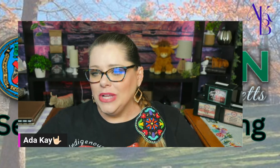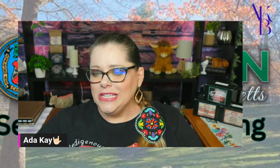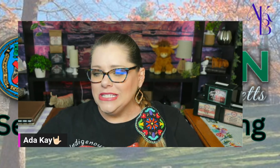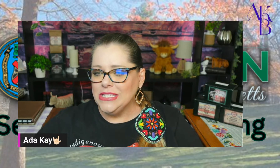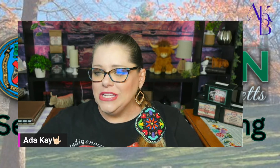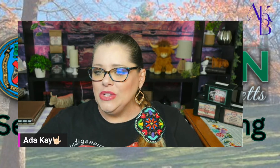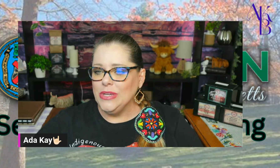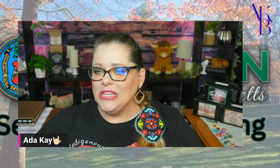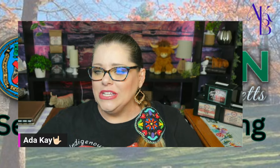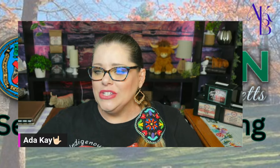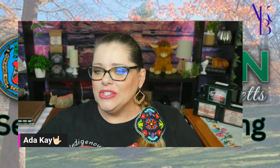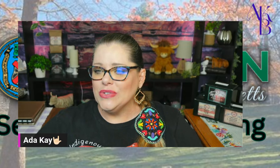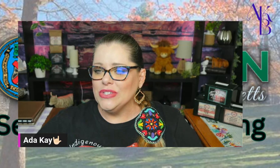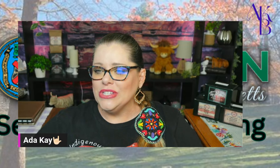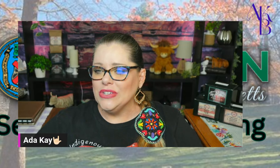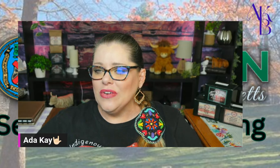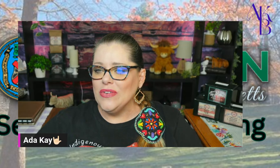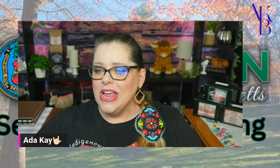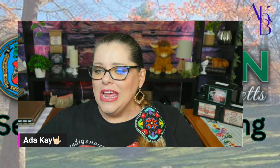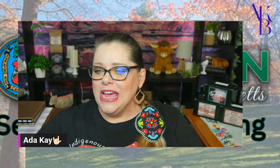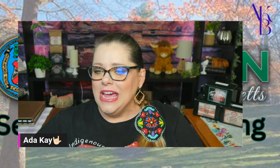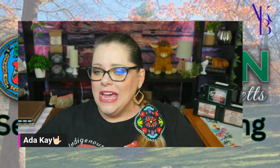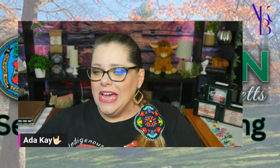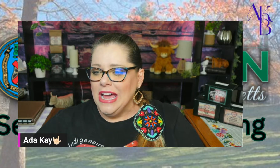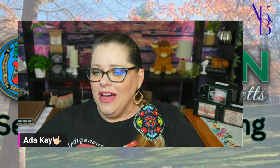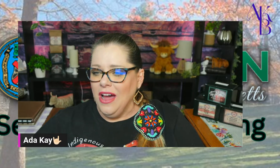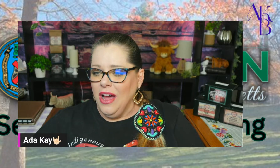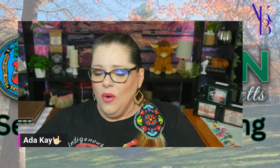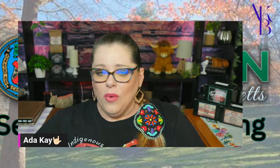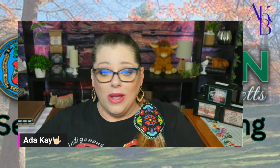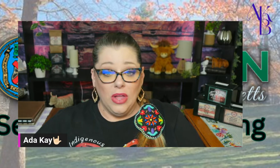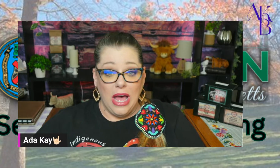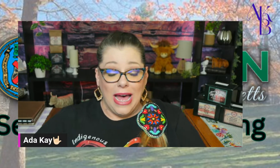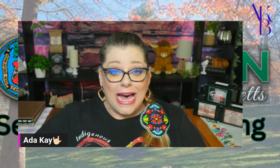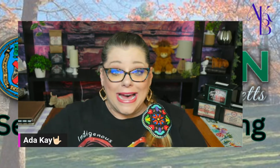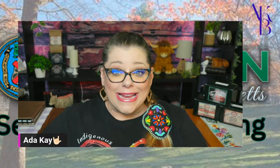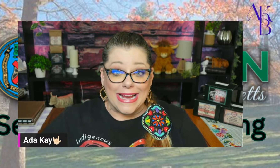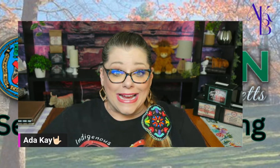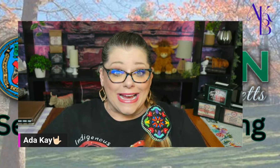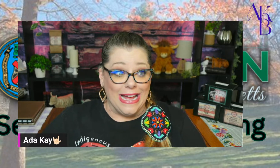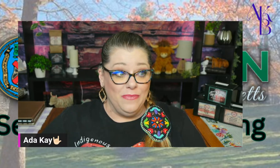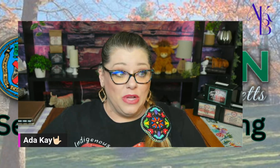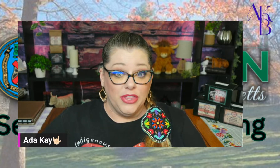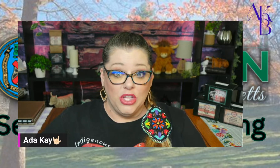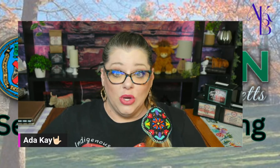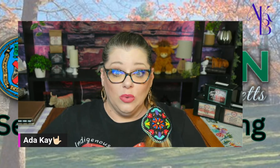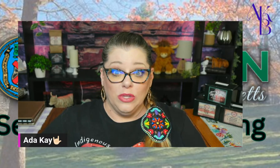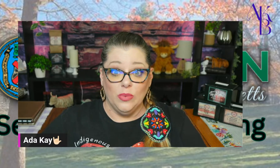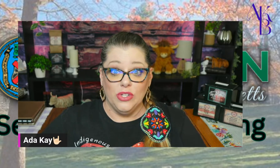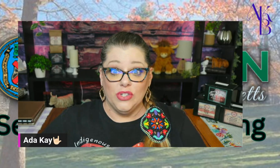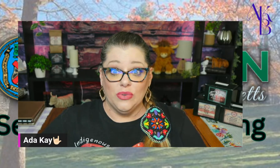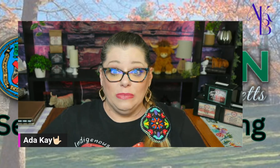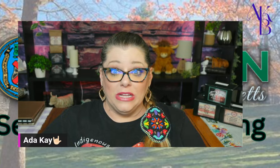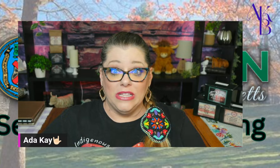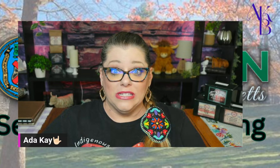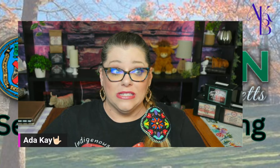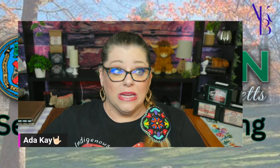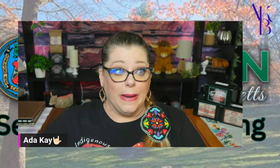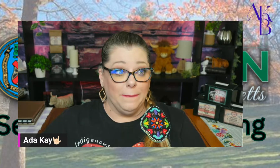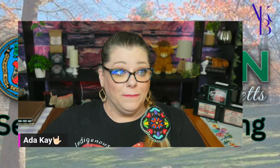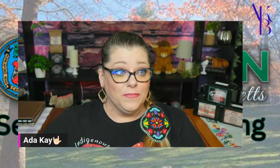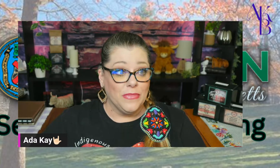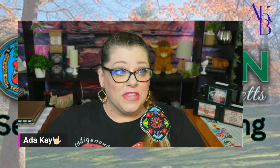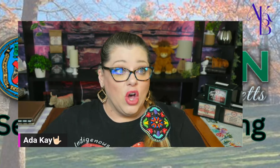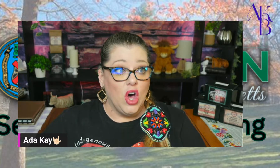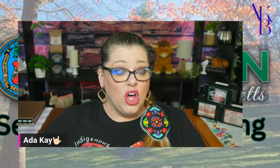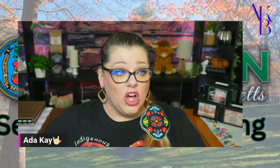Oh, nice to see you again, just Christine Crone. Well, I'm not the only one streaming this